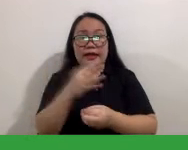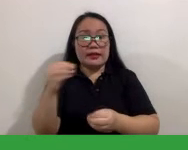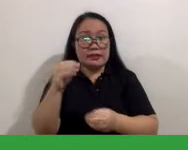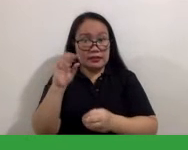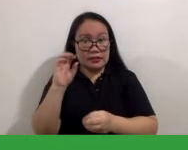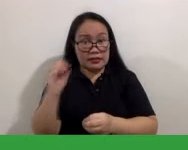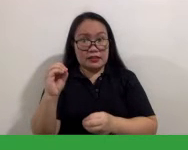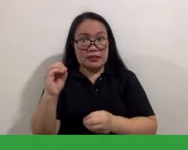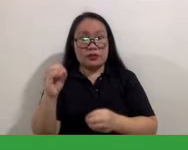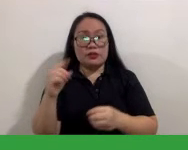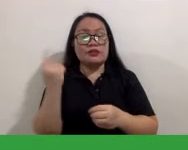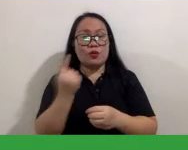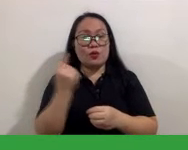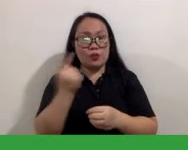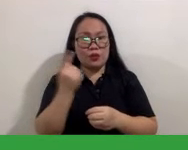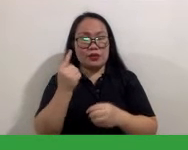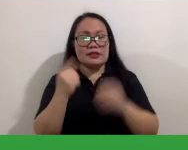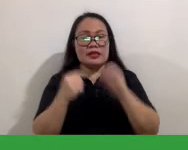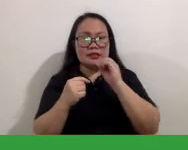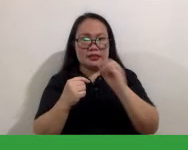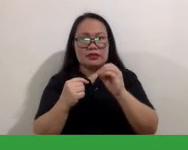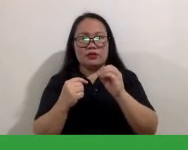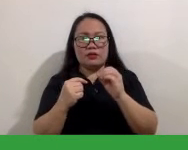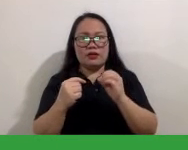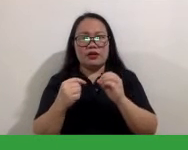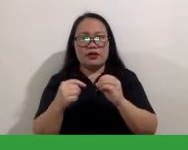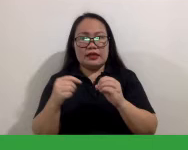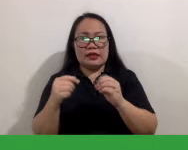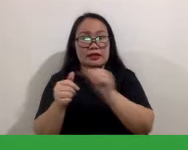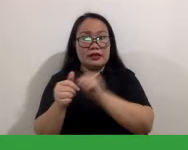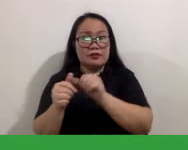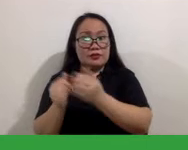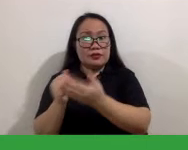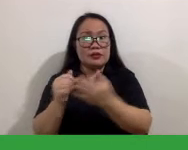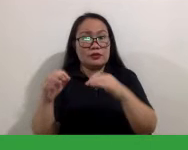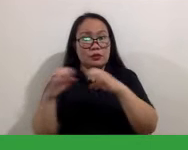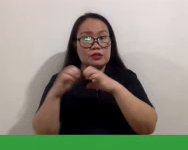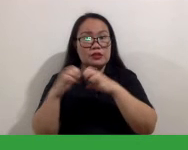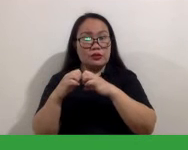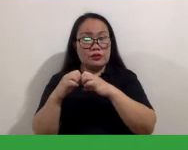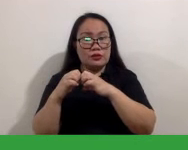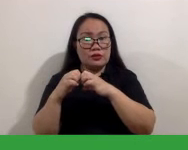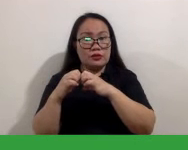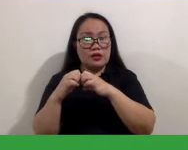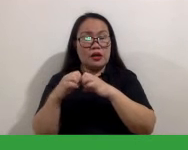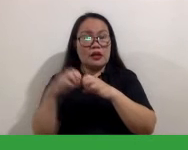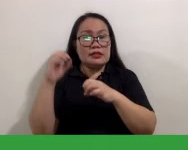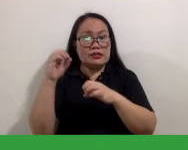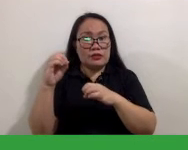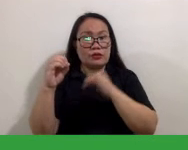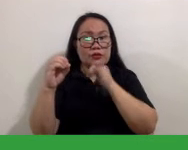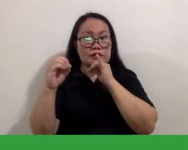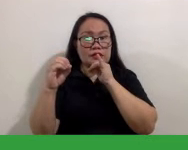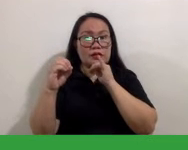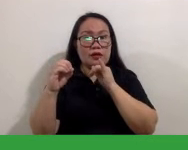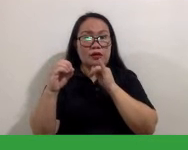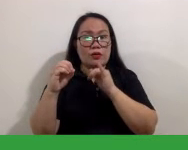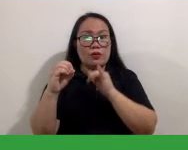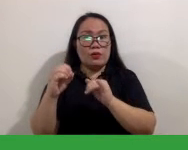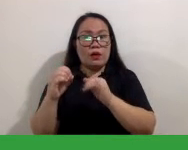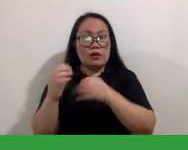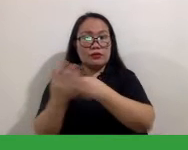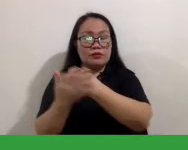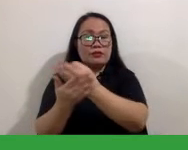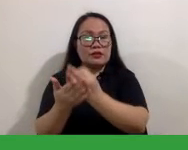0. So, in each of these equations below, 0 is one of the factors. So, ibig sabihin, kahit ano daw i-multiply